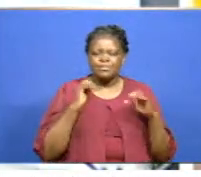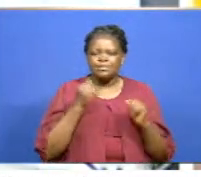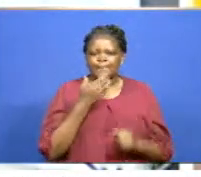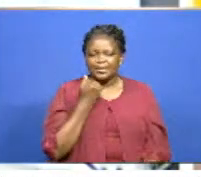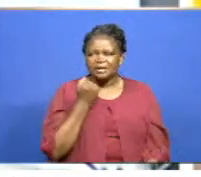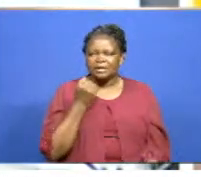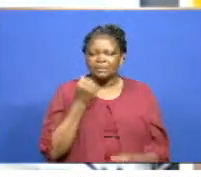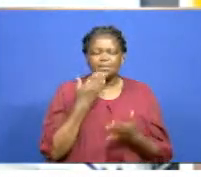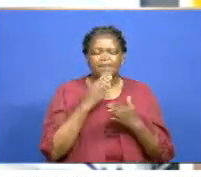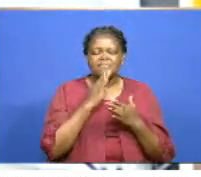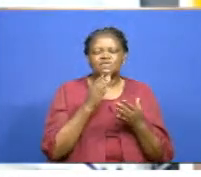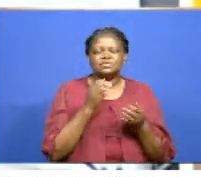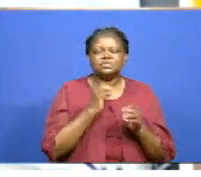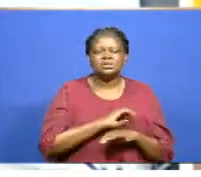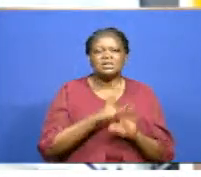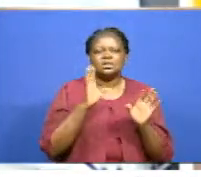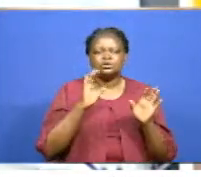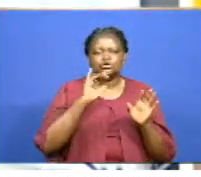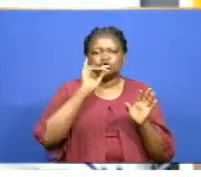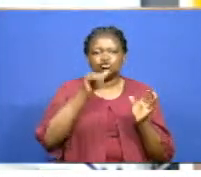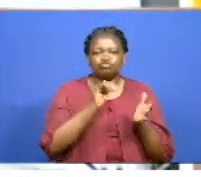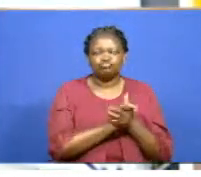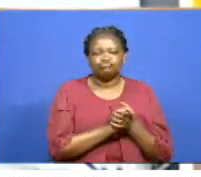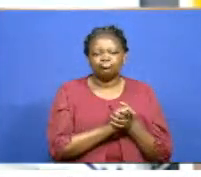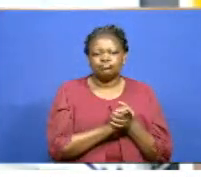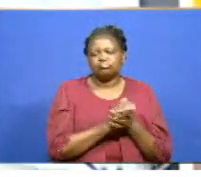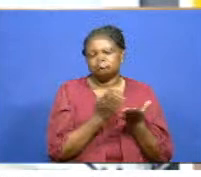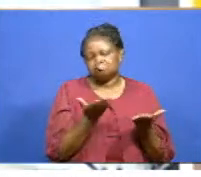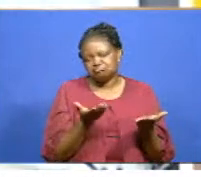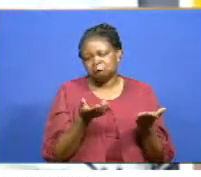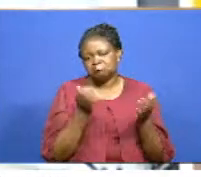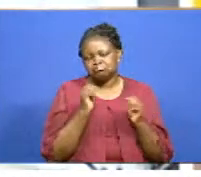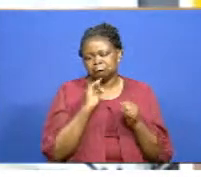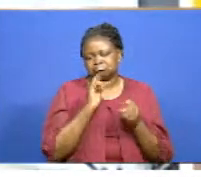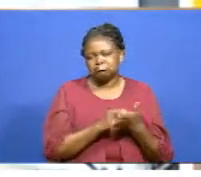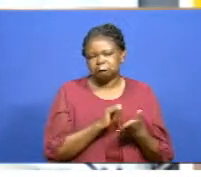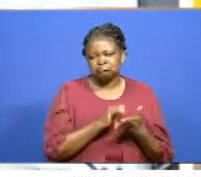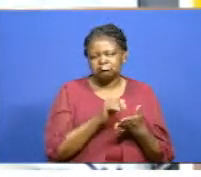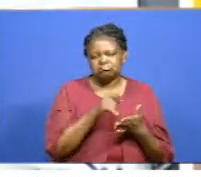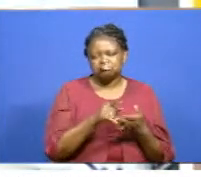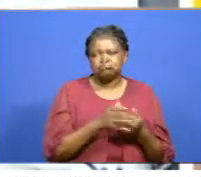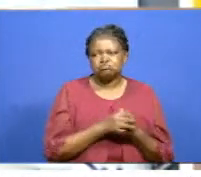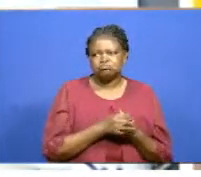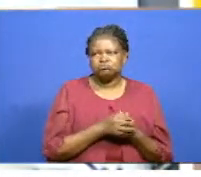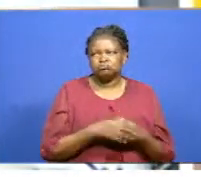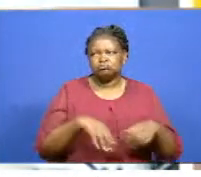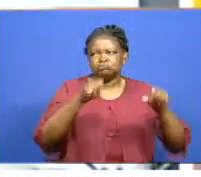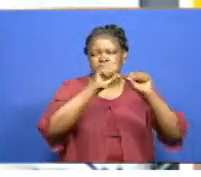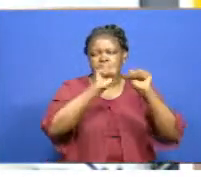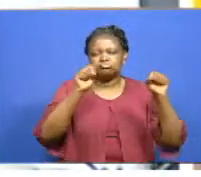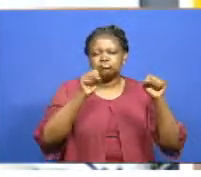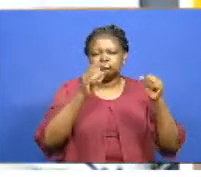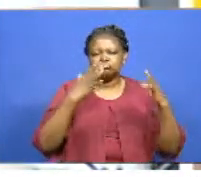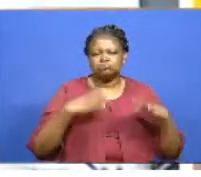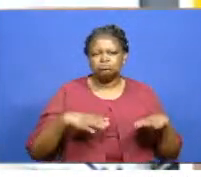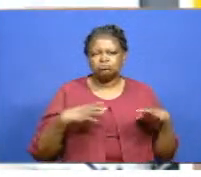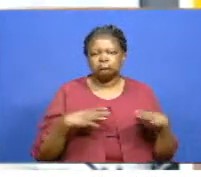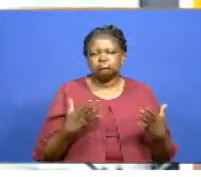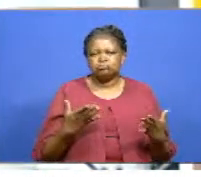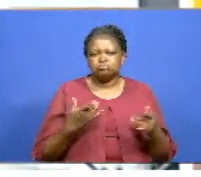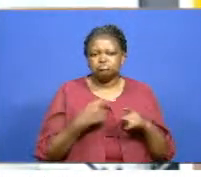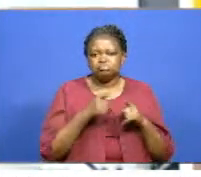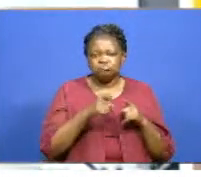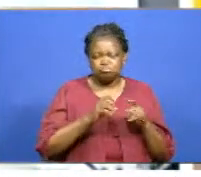if it was clearly Jubilee, because there are those traces. Jubilee, you can say now this is the president also bringing his person and that. But